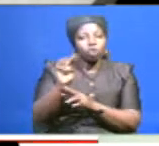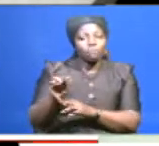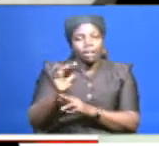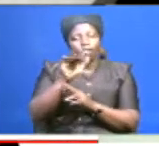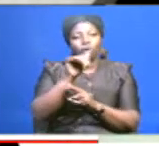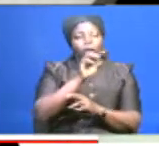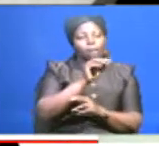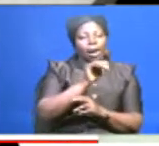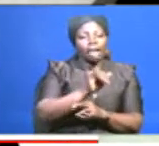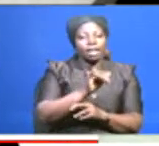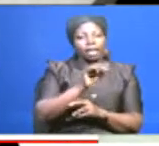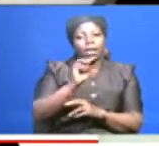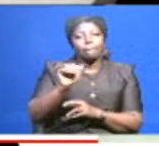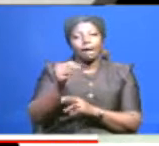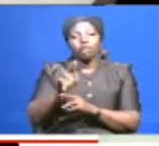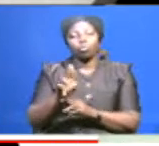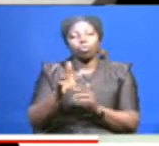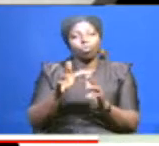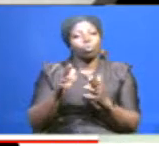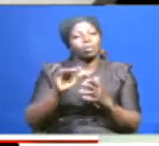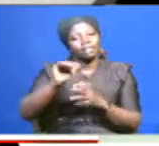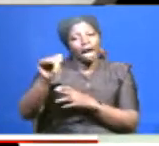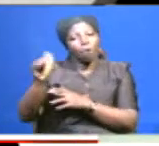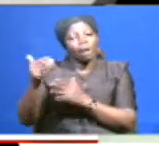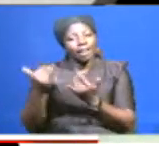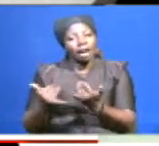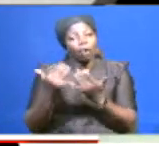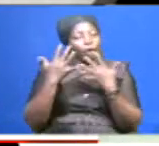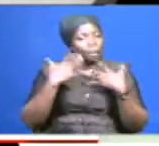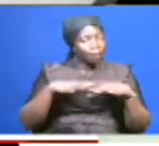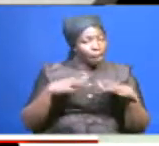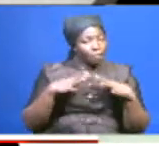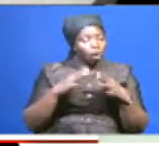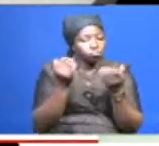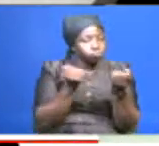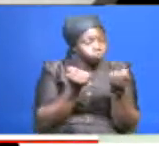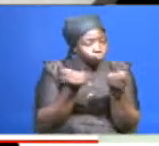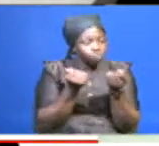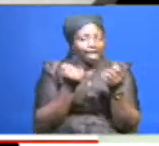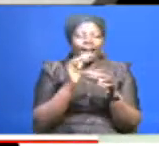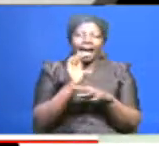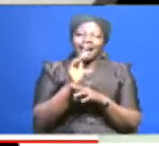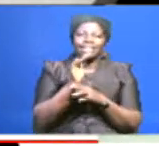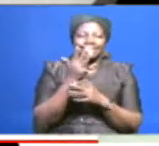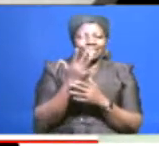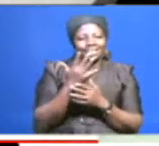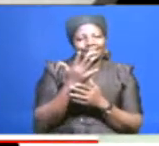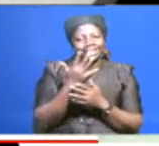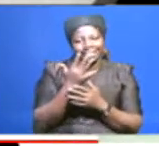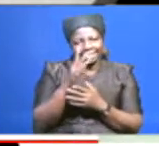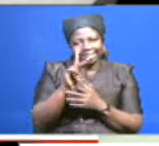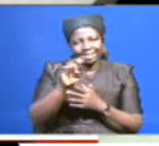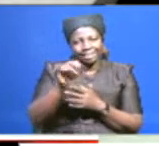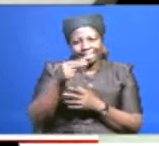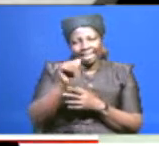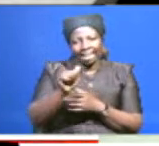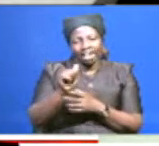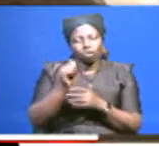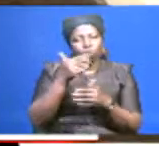The motorists are now calling on Kenha to construct flyovers along the busy highway to avert further